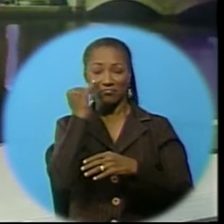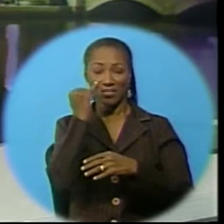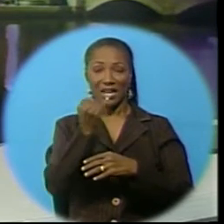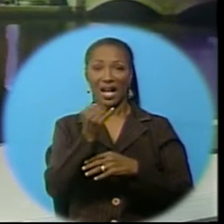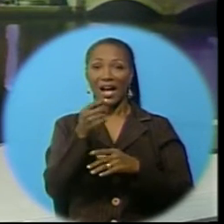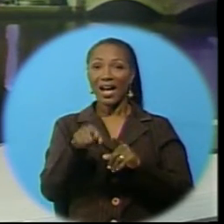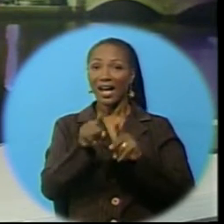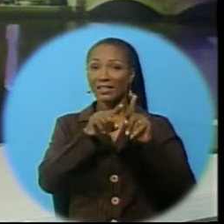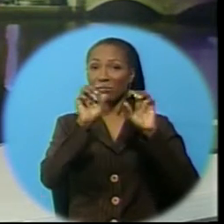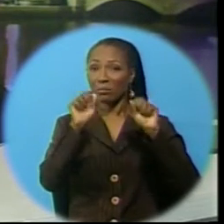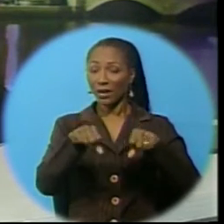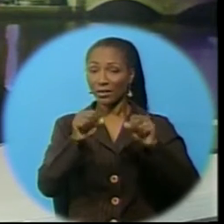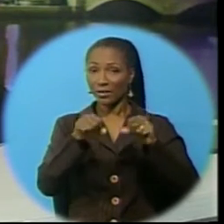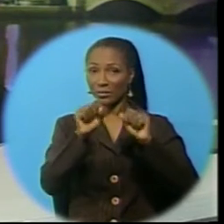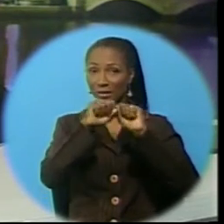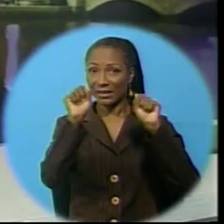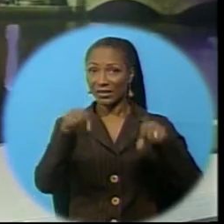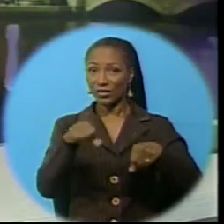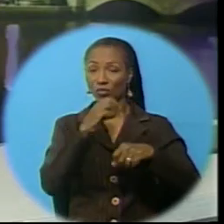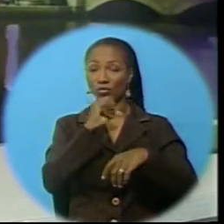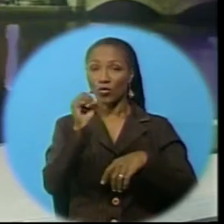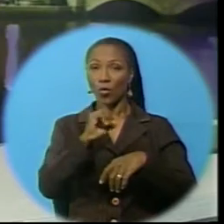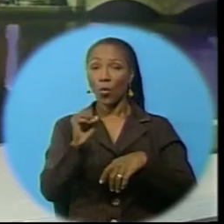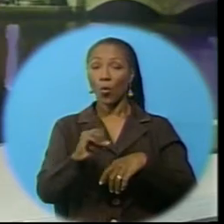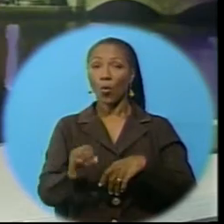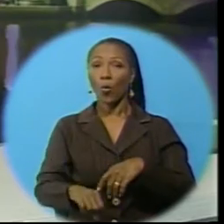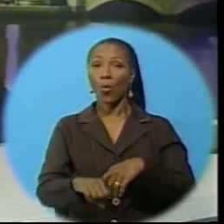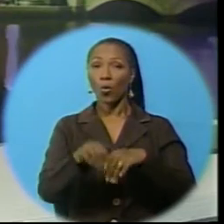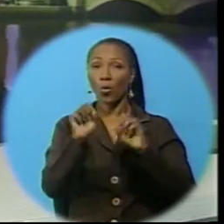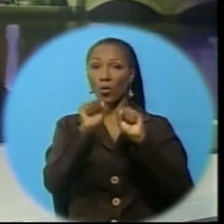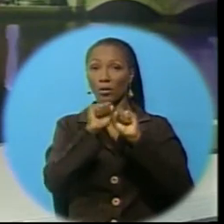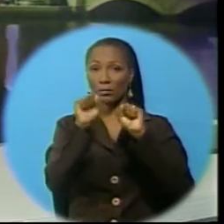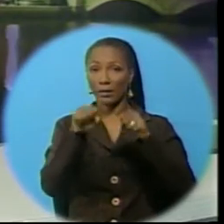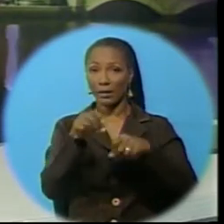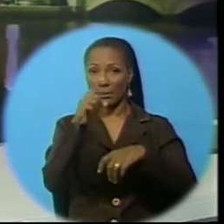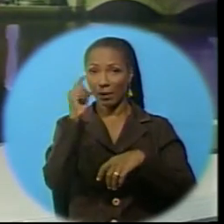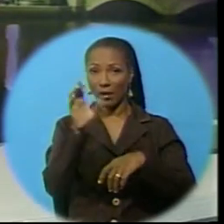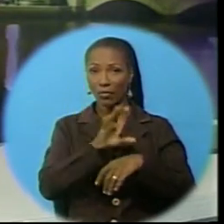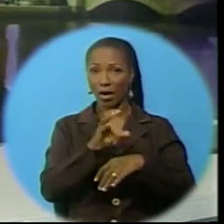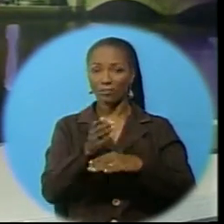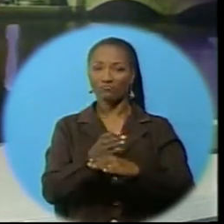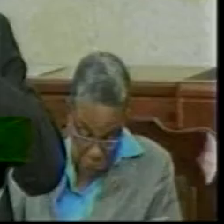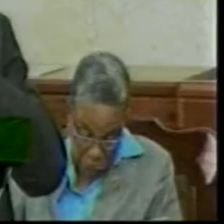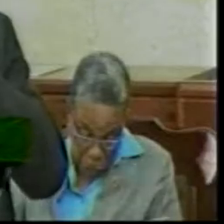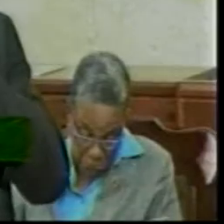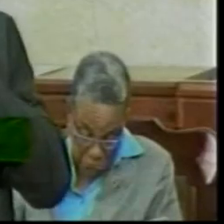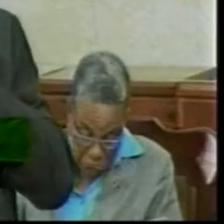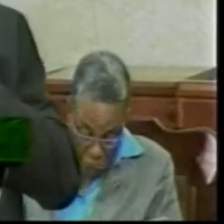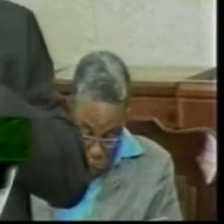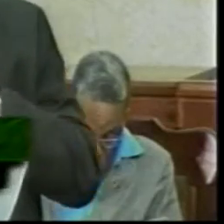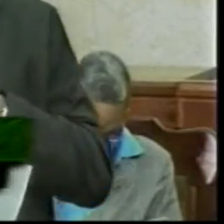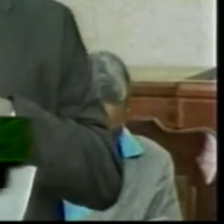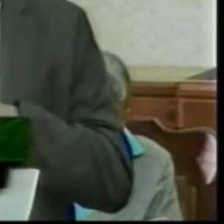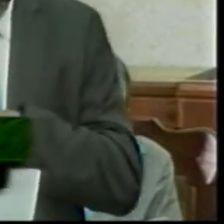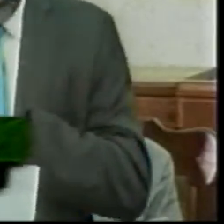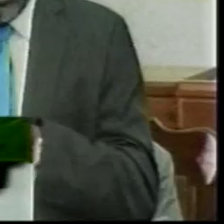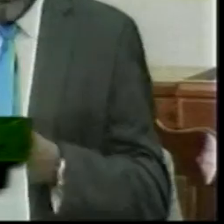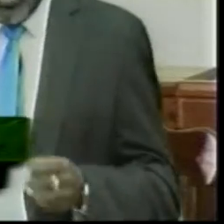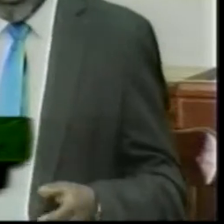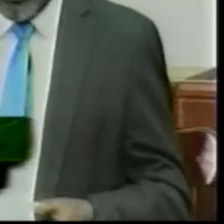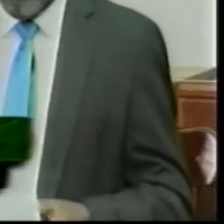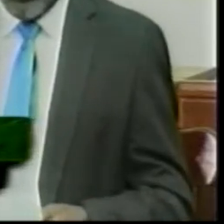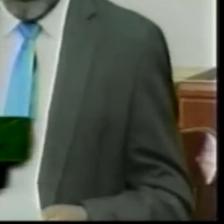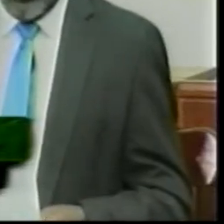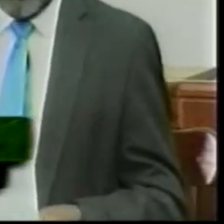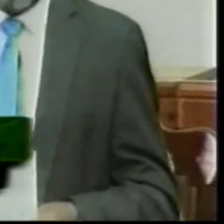the old Blackrock Station building is to be brought back into use. This building will house what is now called the